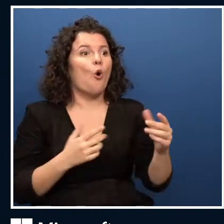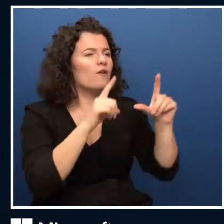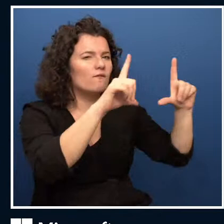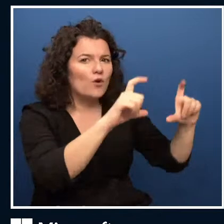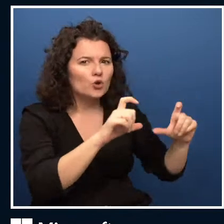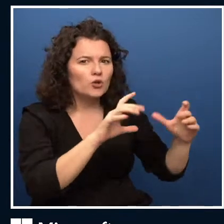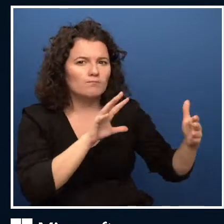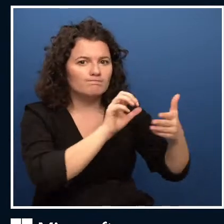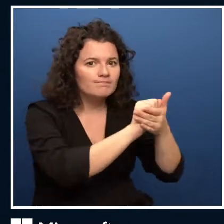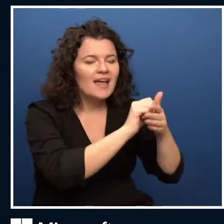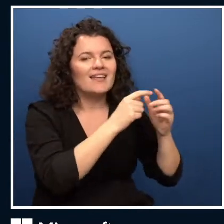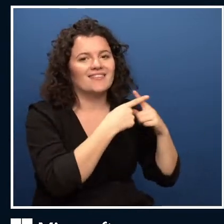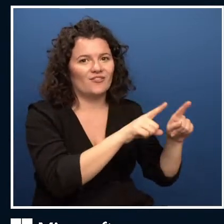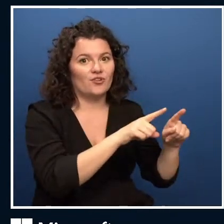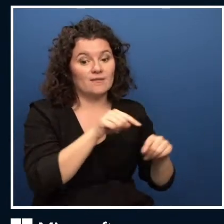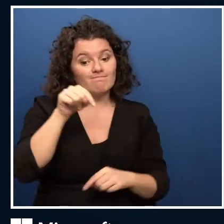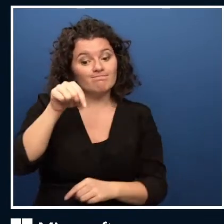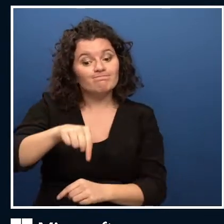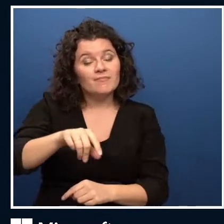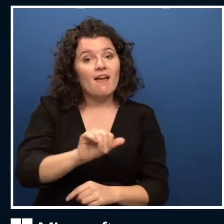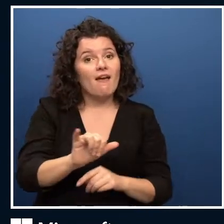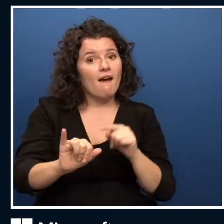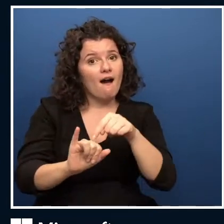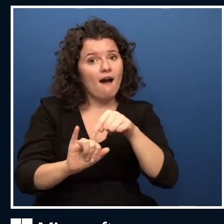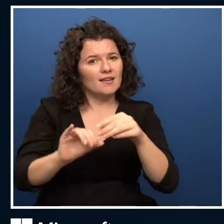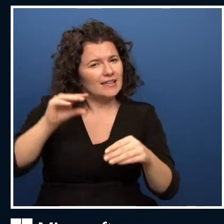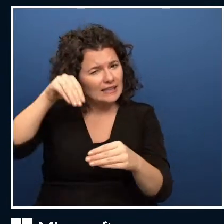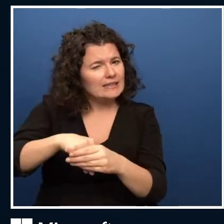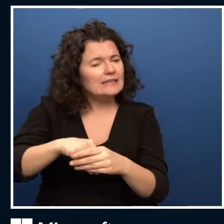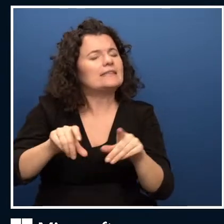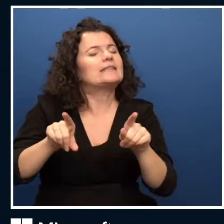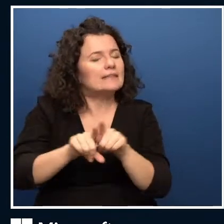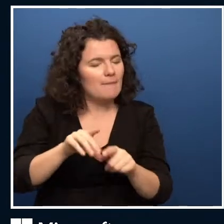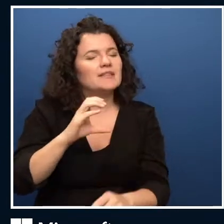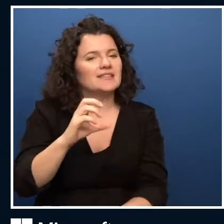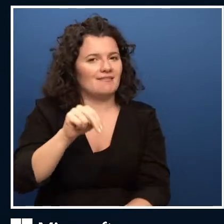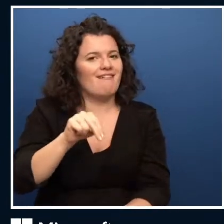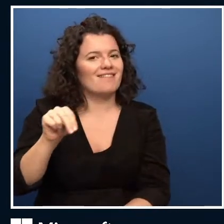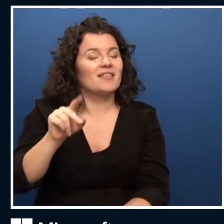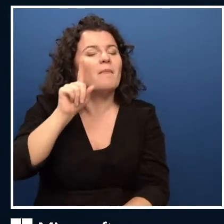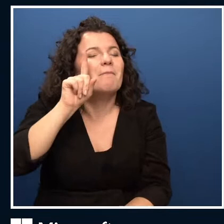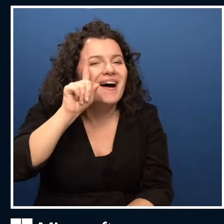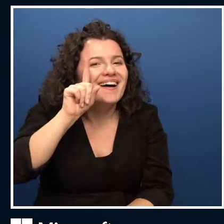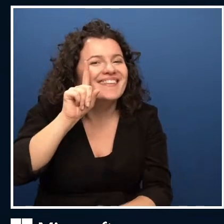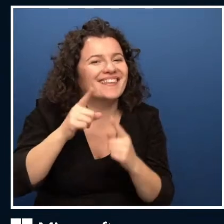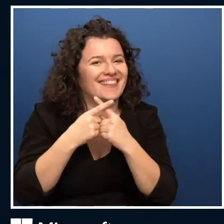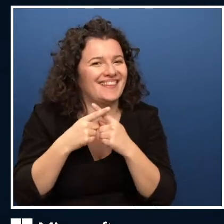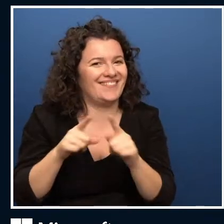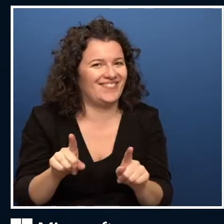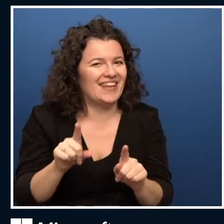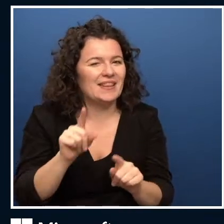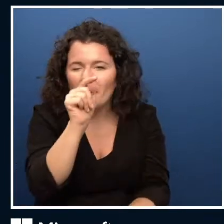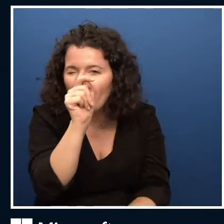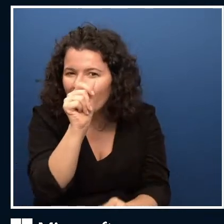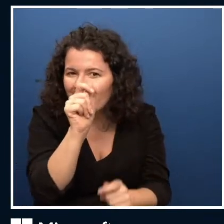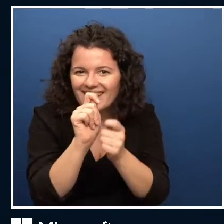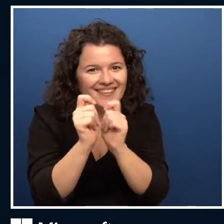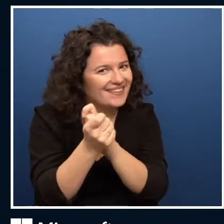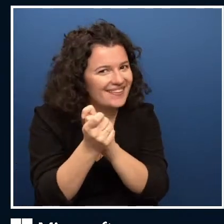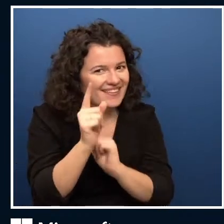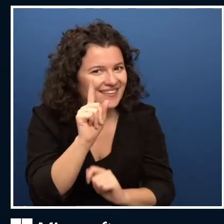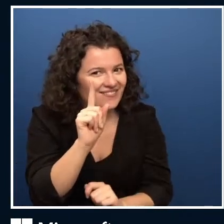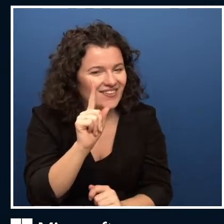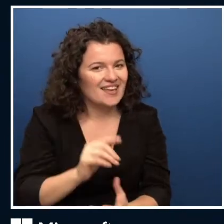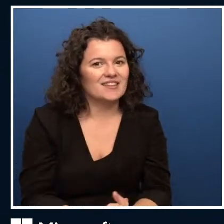as well, but with a little bit of difference. And many of you would be knowing that